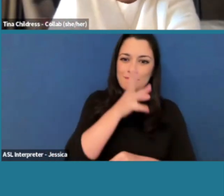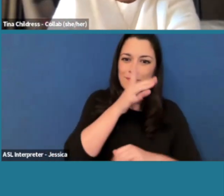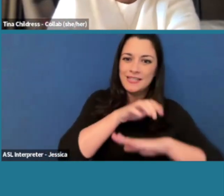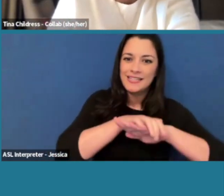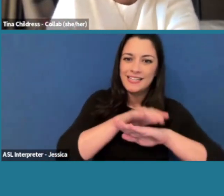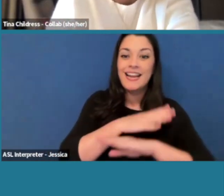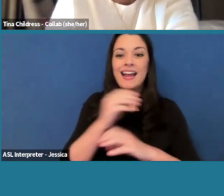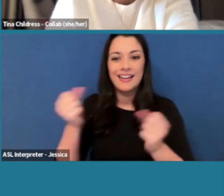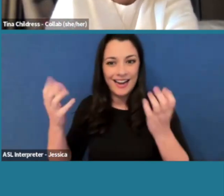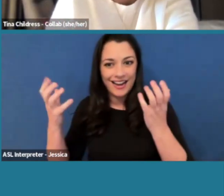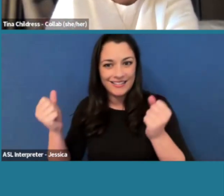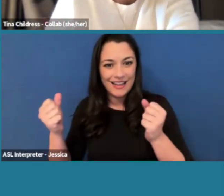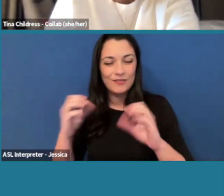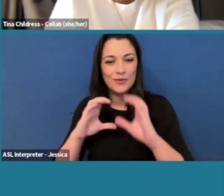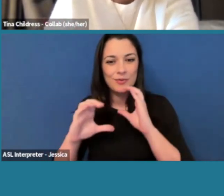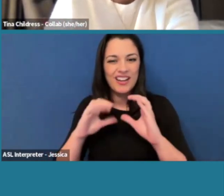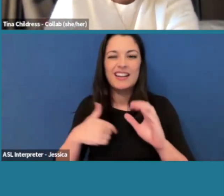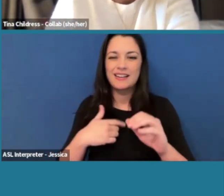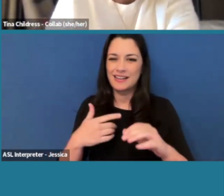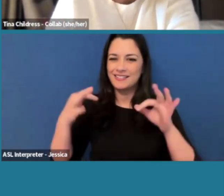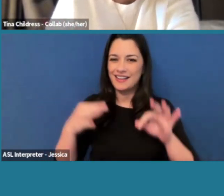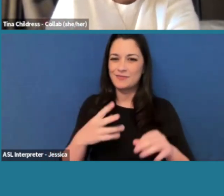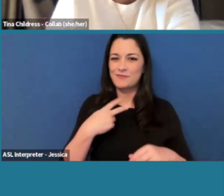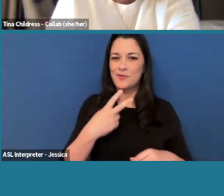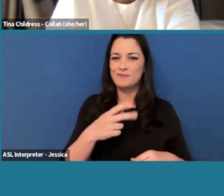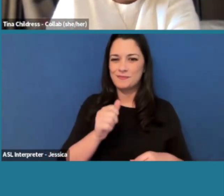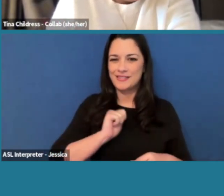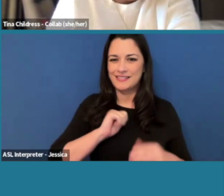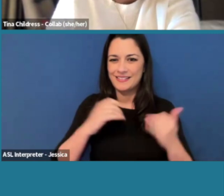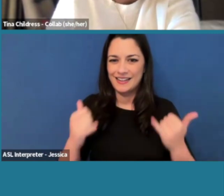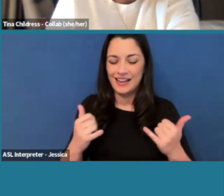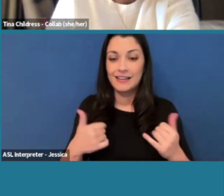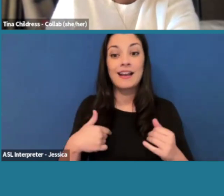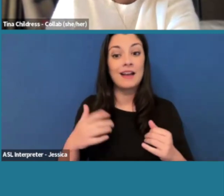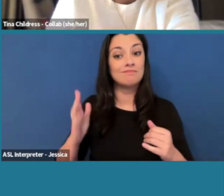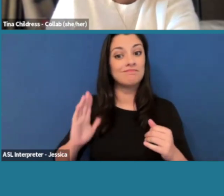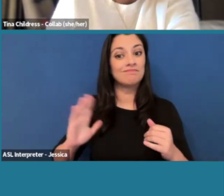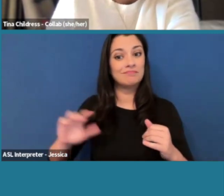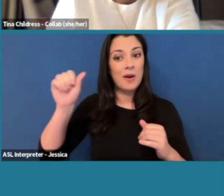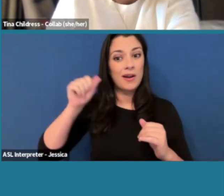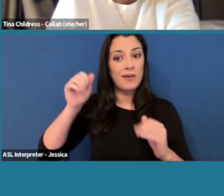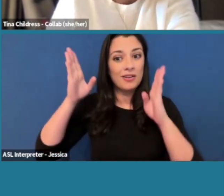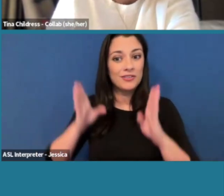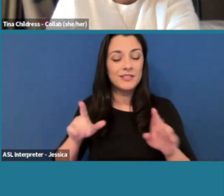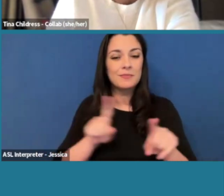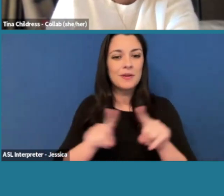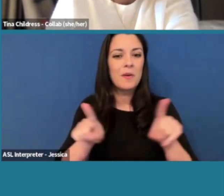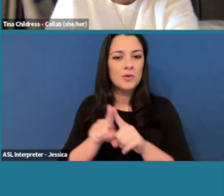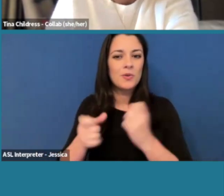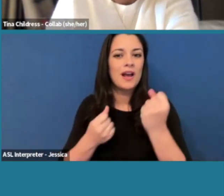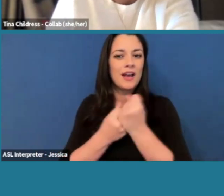choosing to voice for myself today. My background is as an audiologist, but also as an advocate